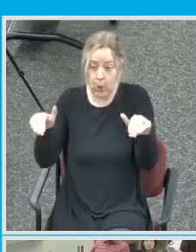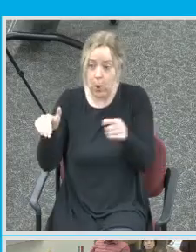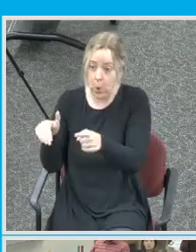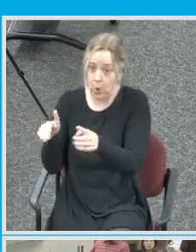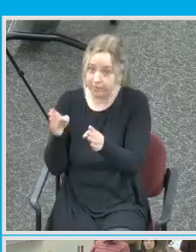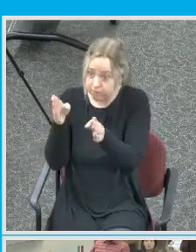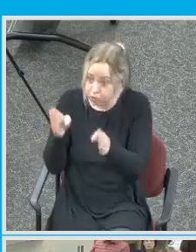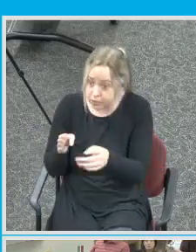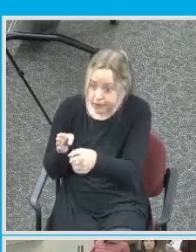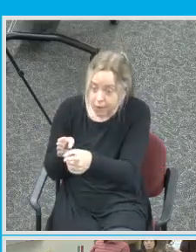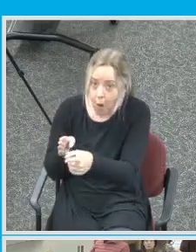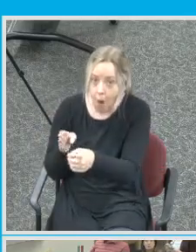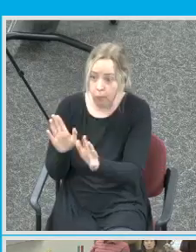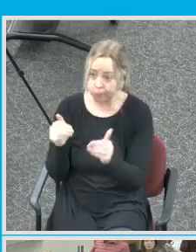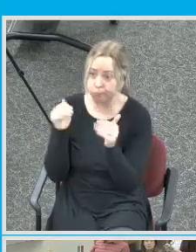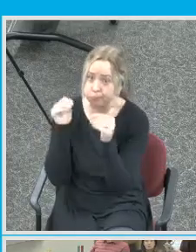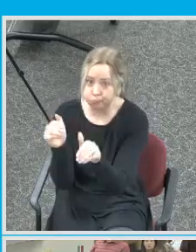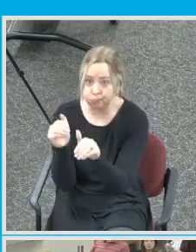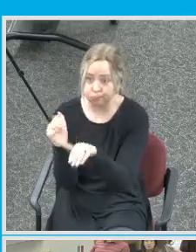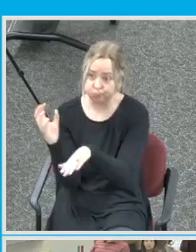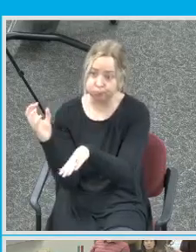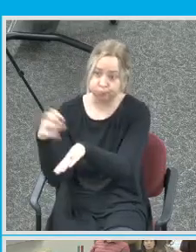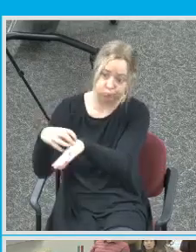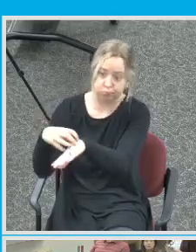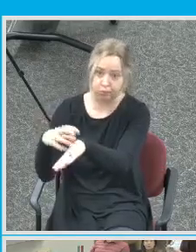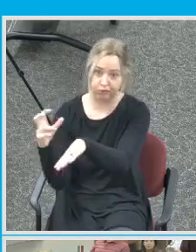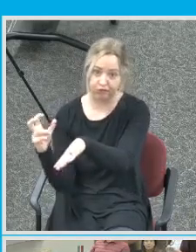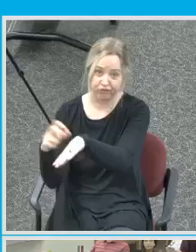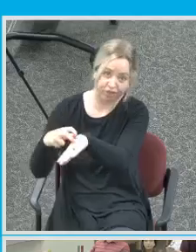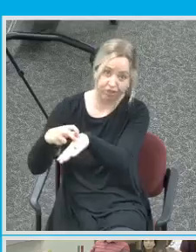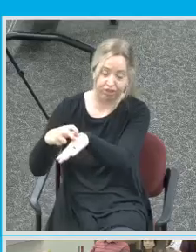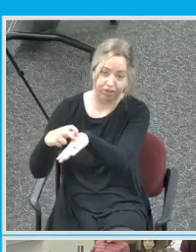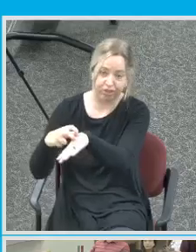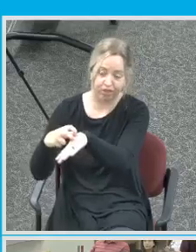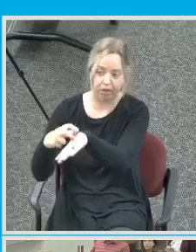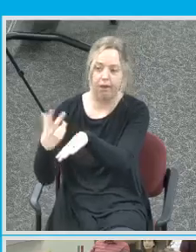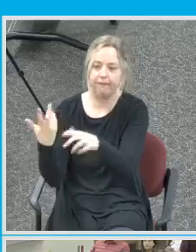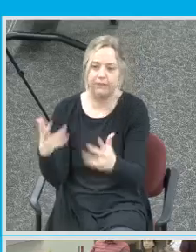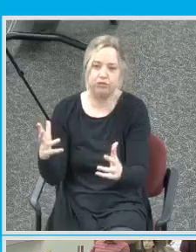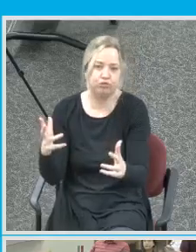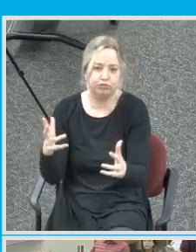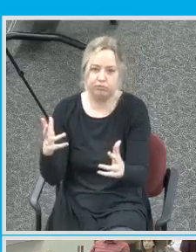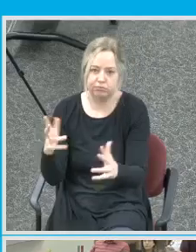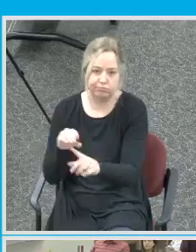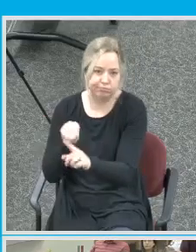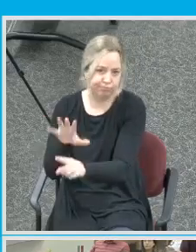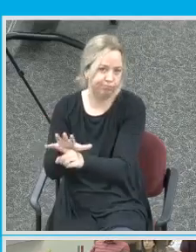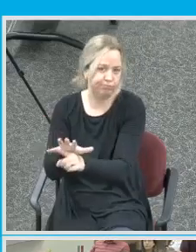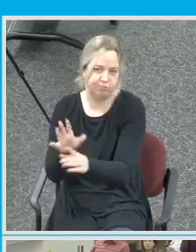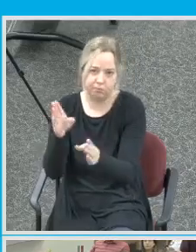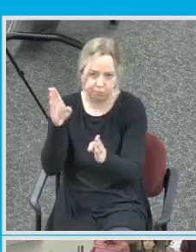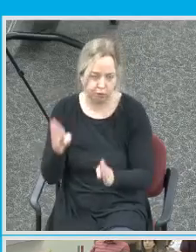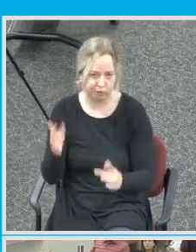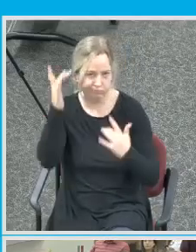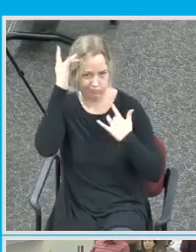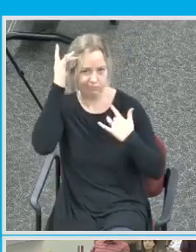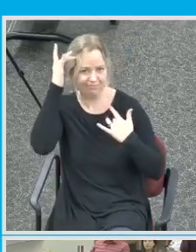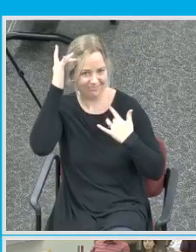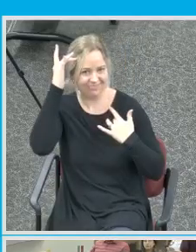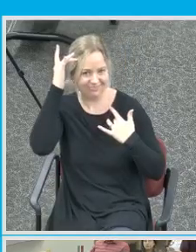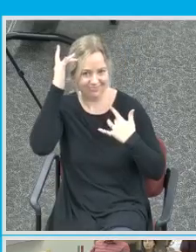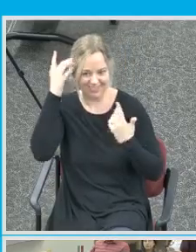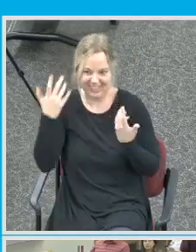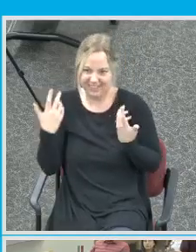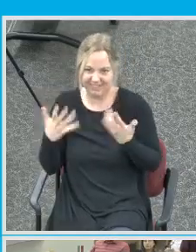person. And I'm carrying the virus, and I didn't have a blood meal on the person, and then I sort of basically inject the virus into